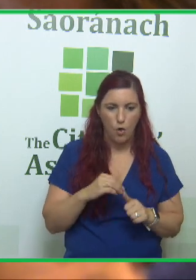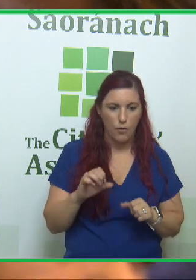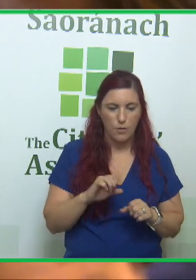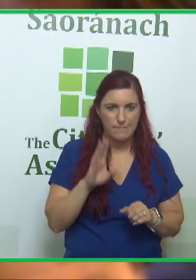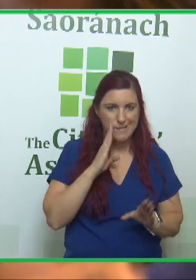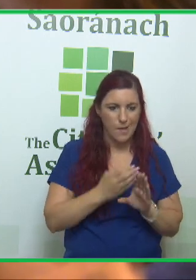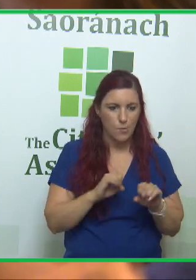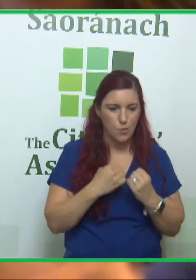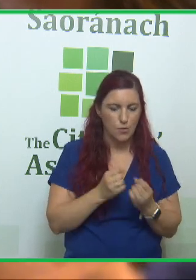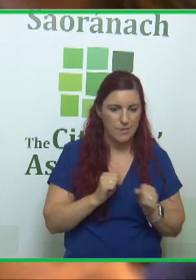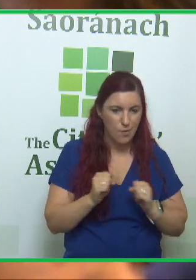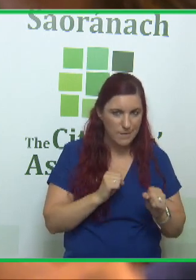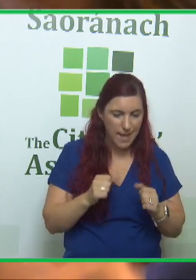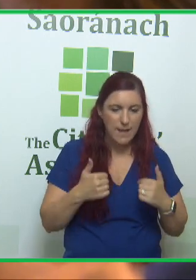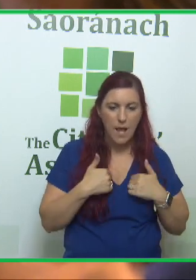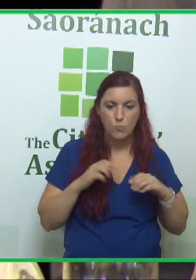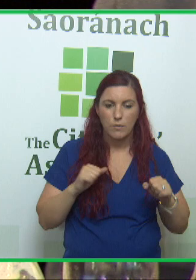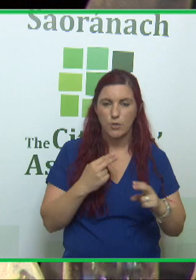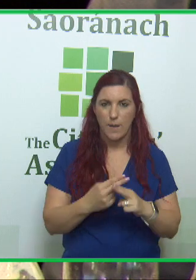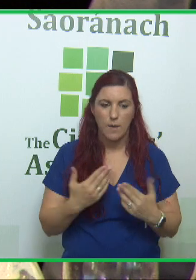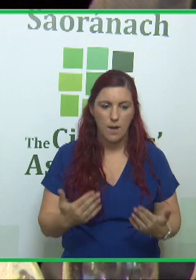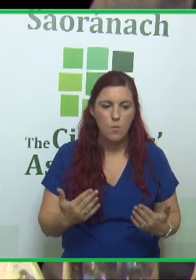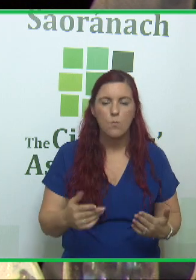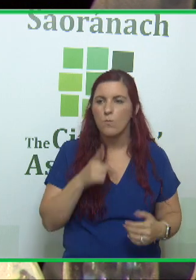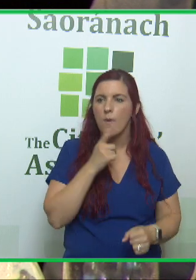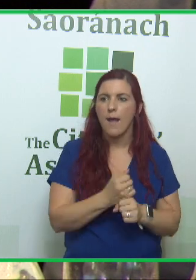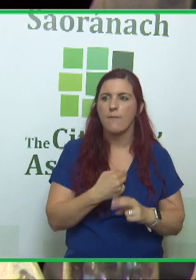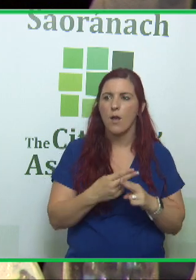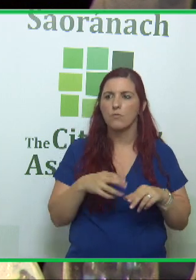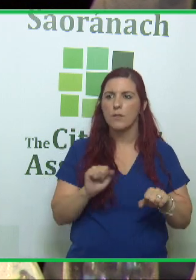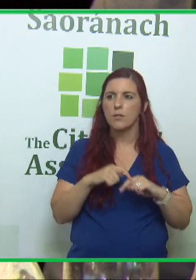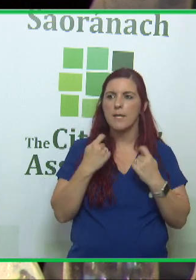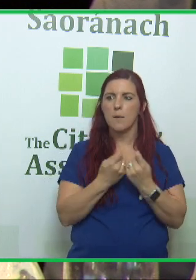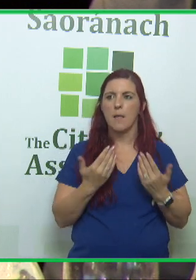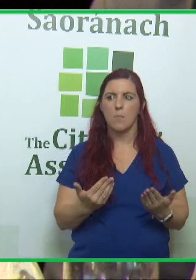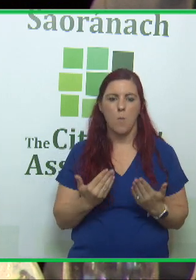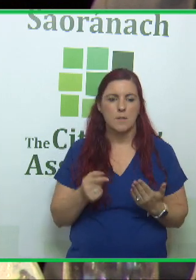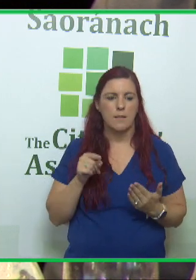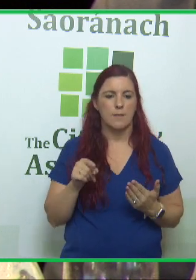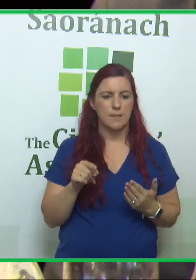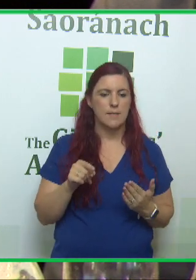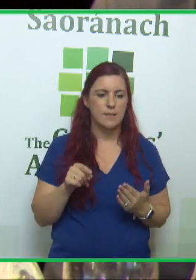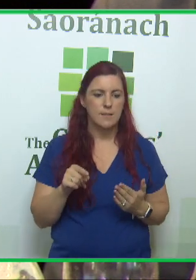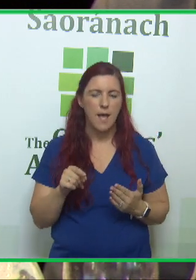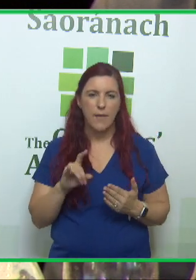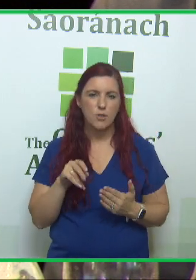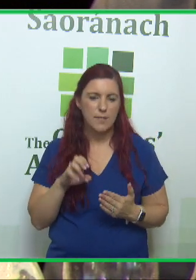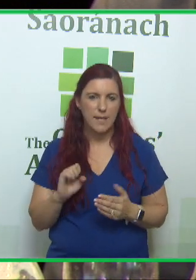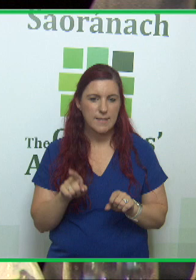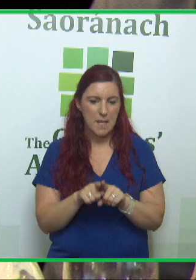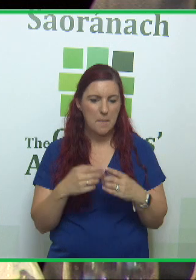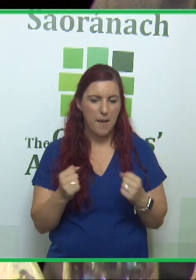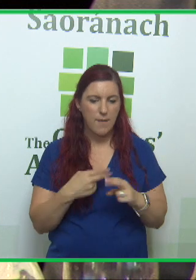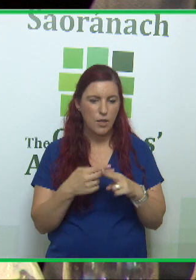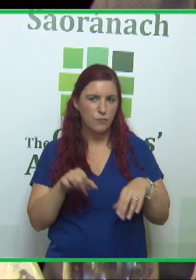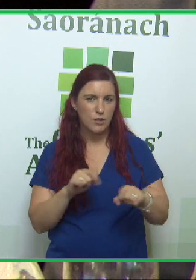services. On actively reaching out, we have an assertive outreach team at the moment, as I said, funded under the crack cocaine budget, and the HSE also have an